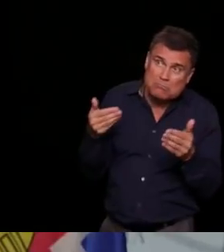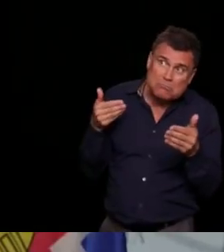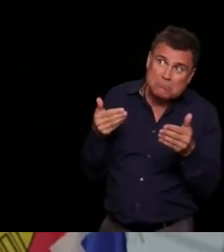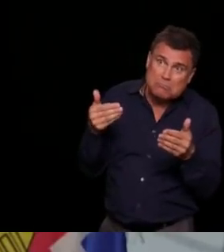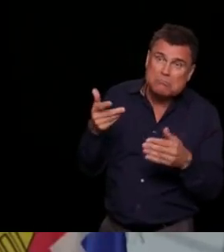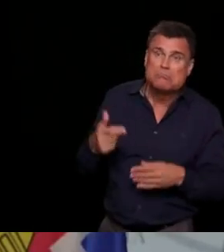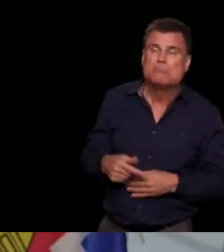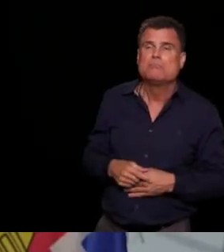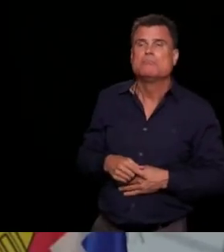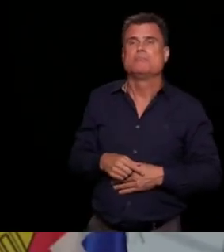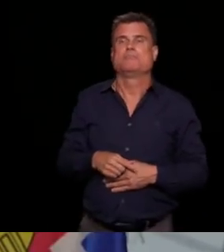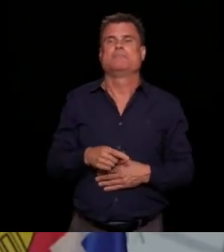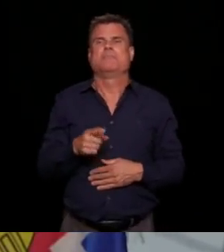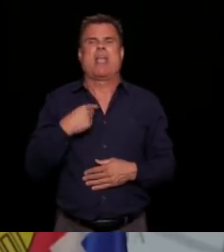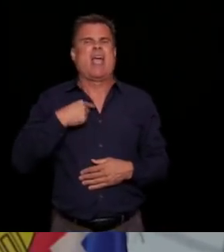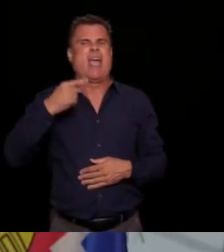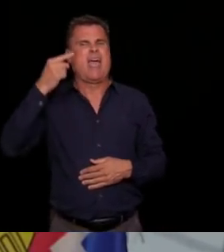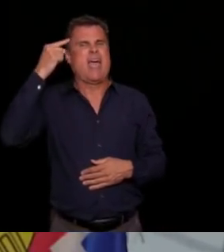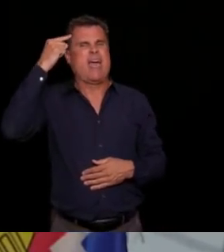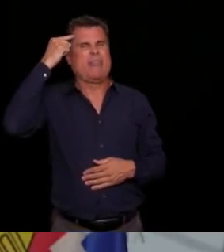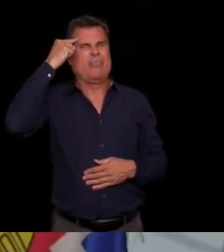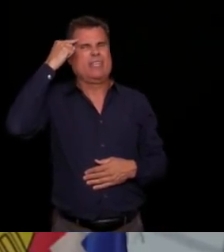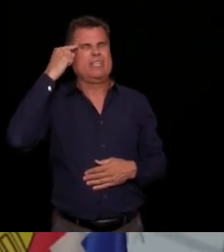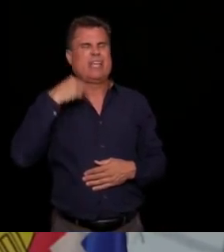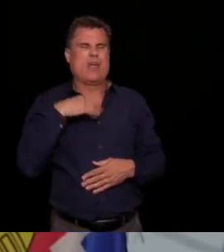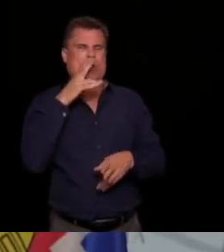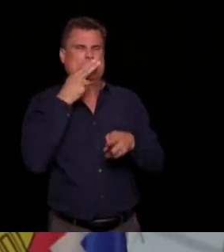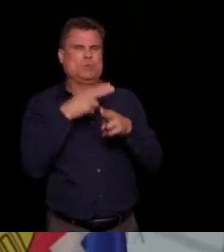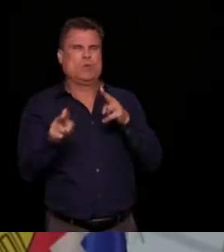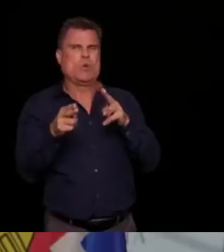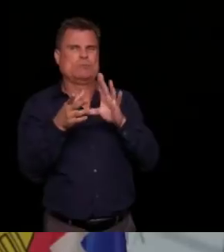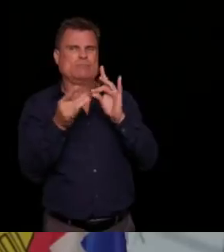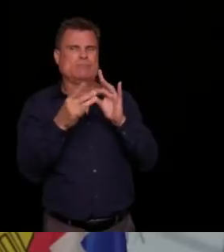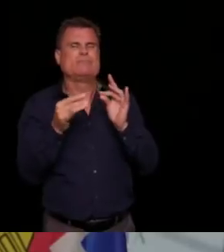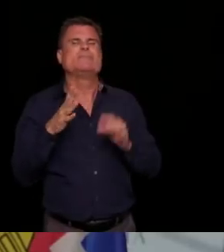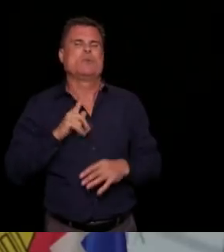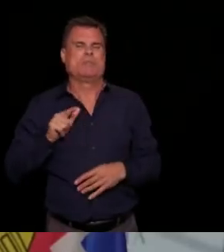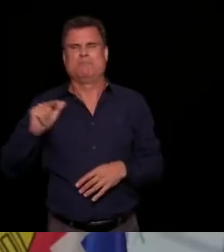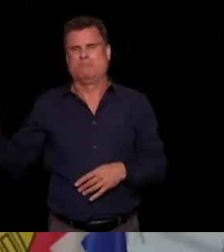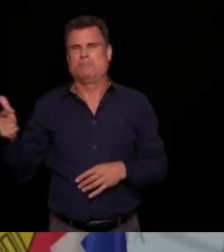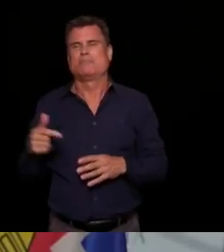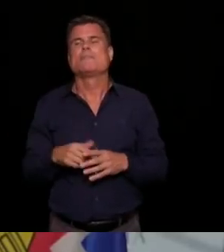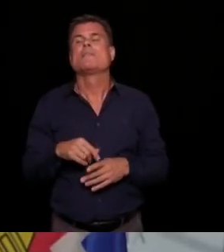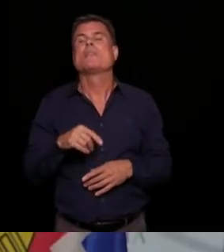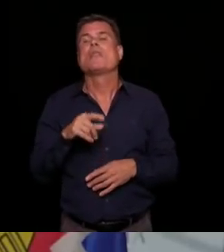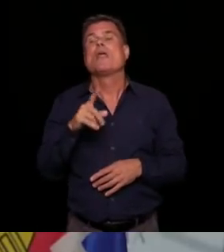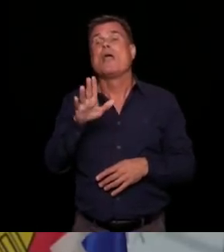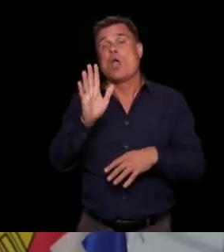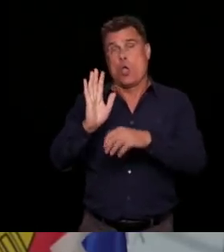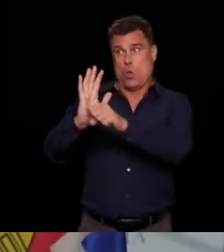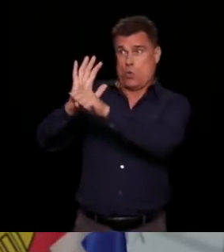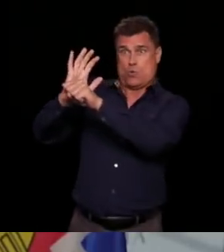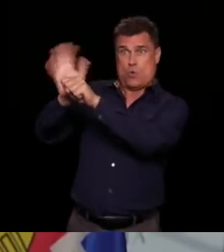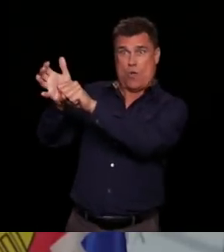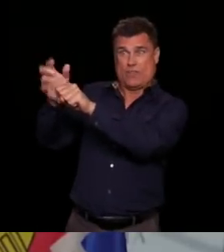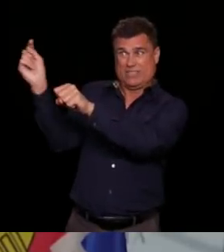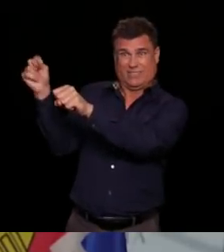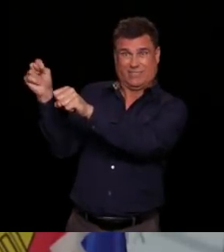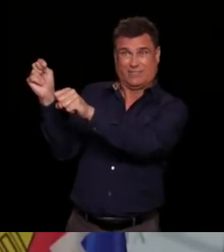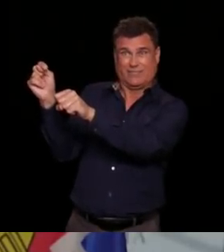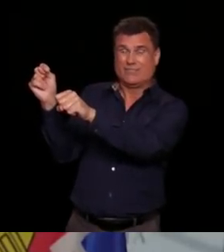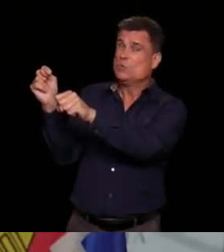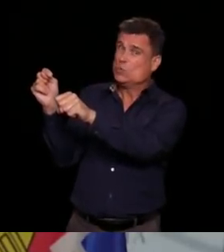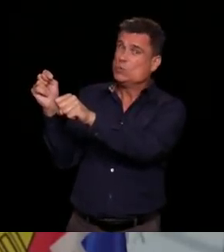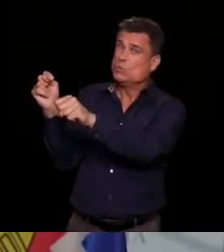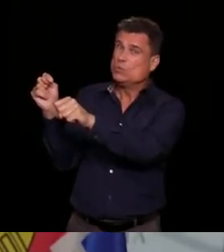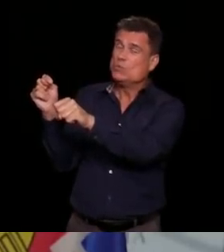may say, one of the things to consider is that if you consider what we now know about COVID-19 and COVID-19